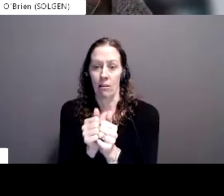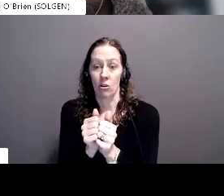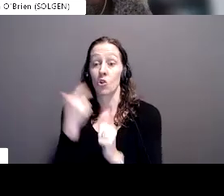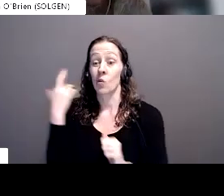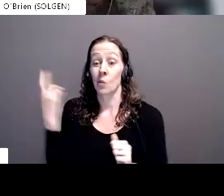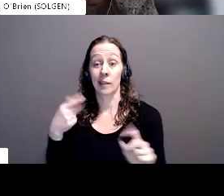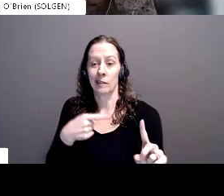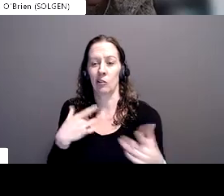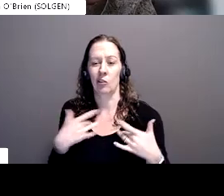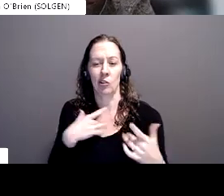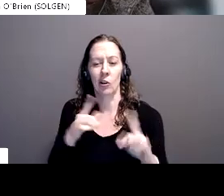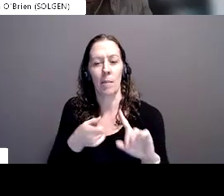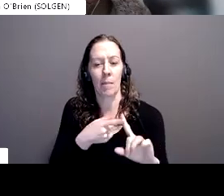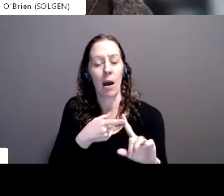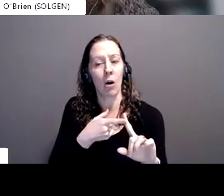expressed safety concerns.